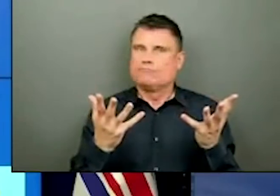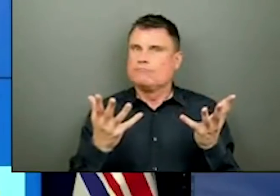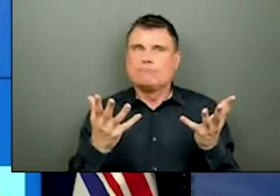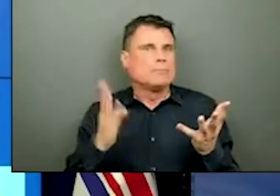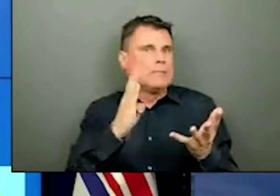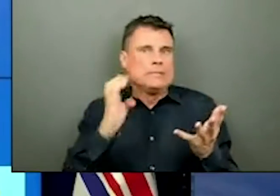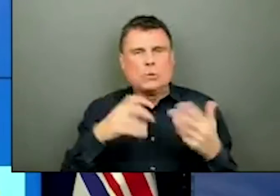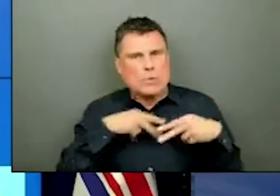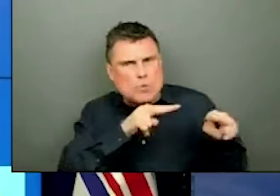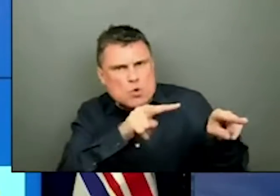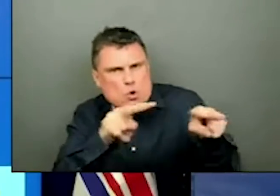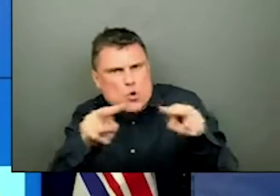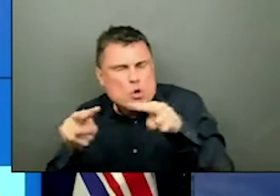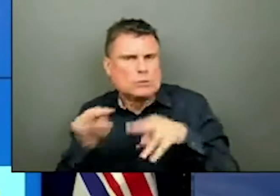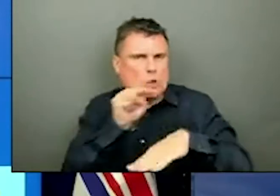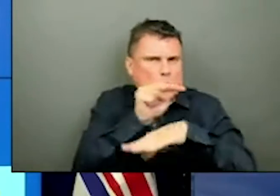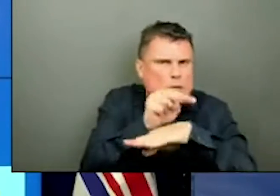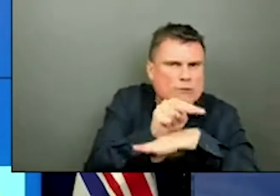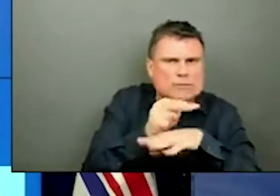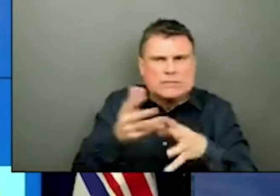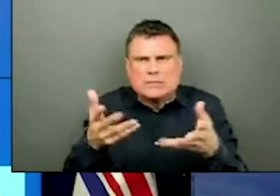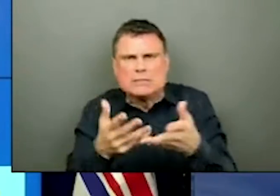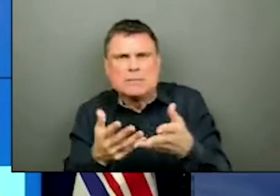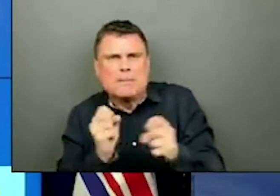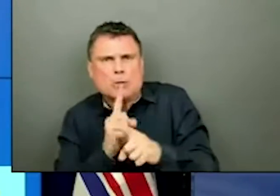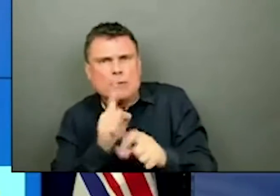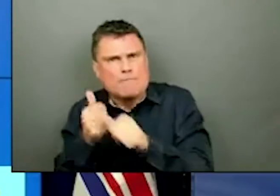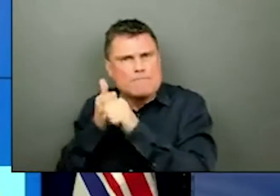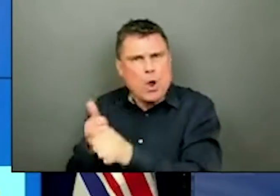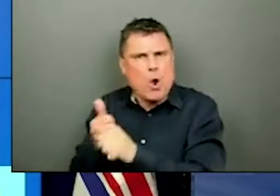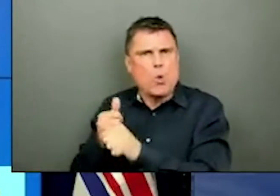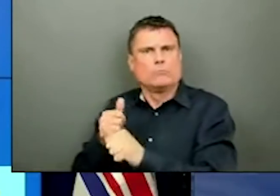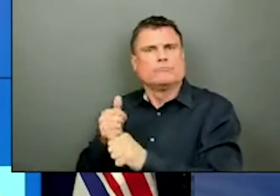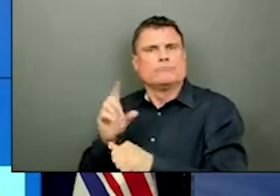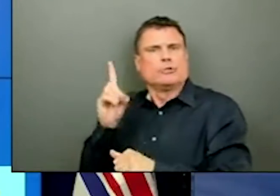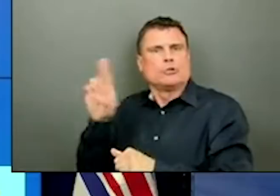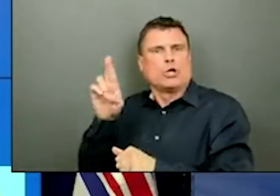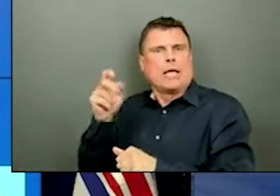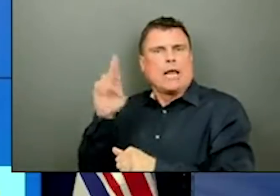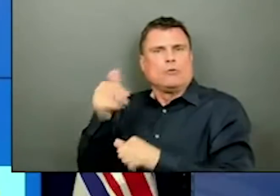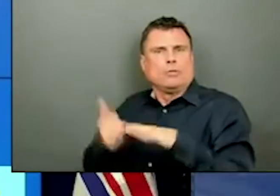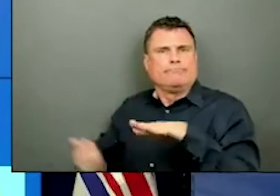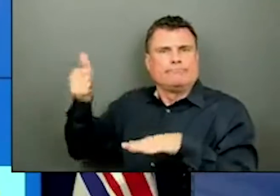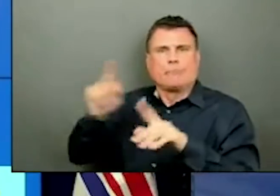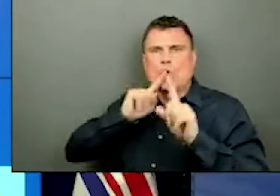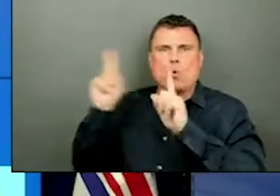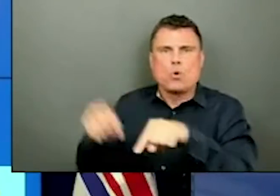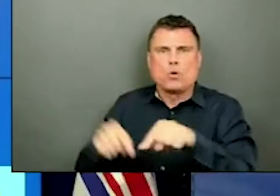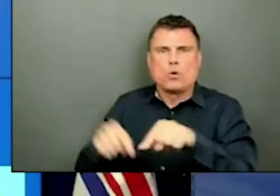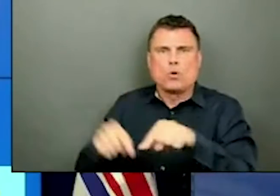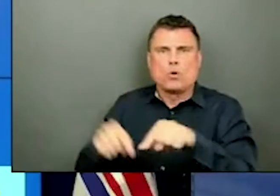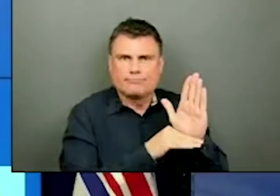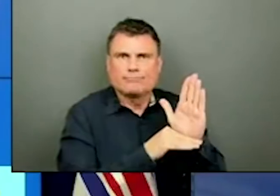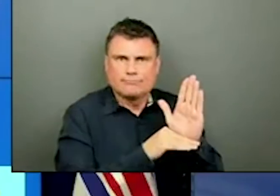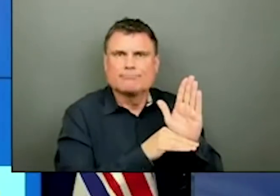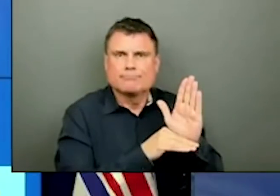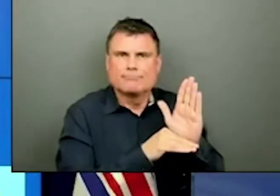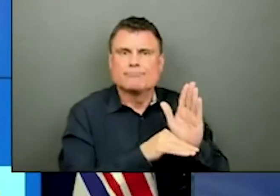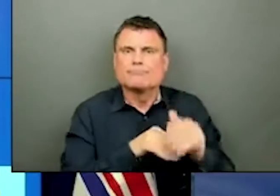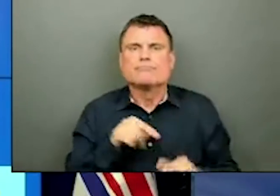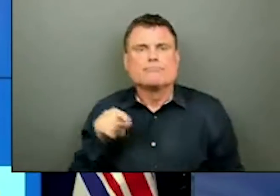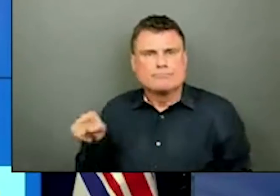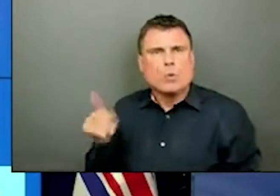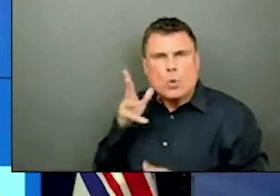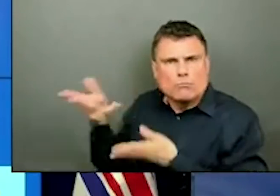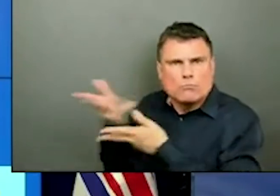the orders go. Of course, Dr. Henry is going to take the advice from her